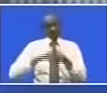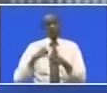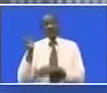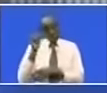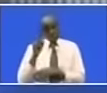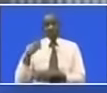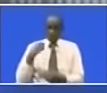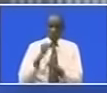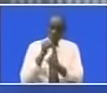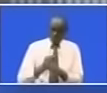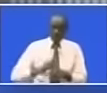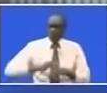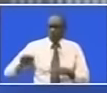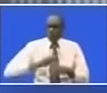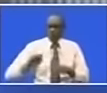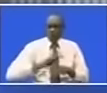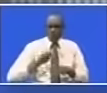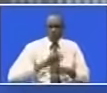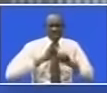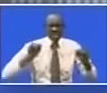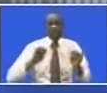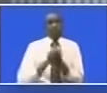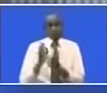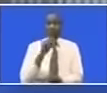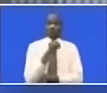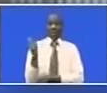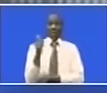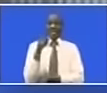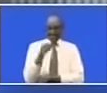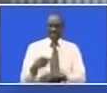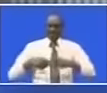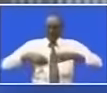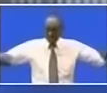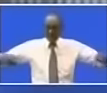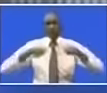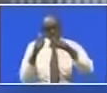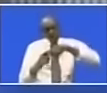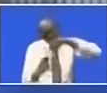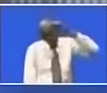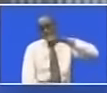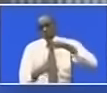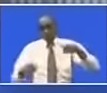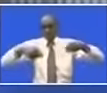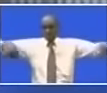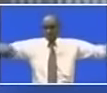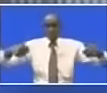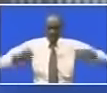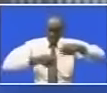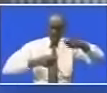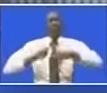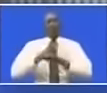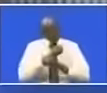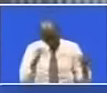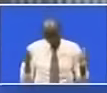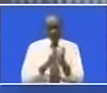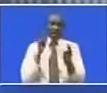we'll bring it to the best possible shape to be used. It's the right measurement, the right height, the right width, fitting very well for